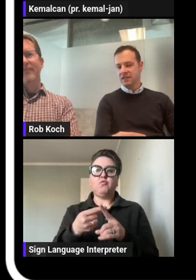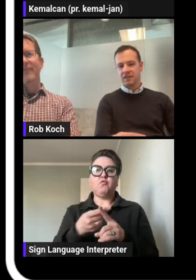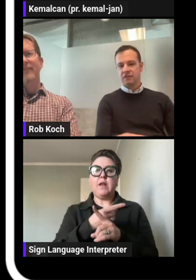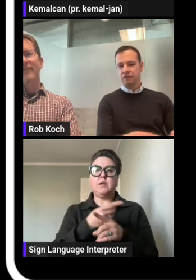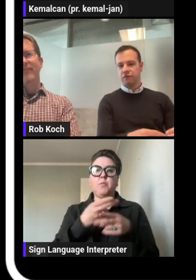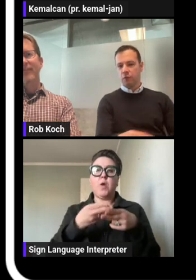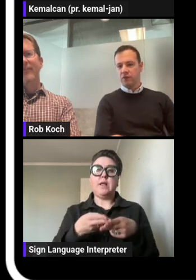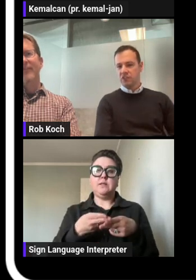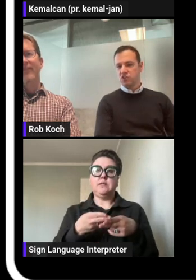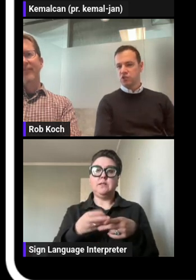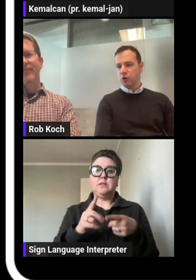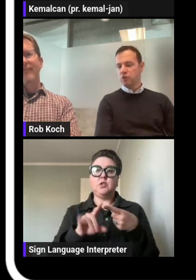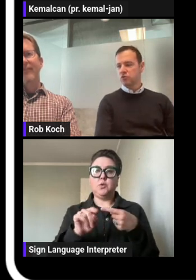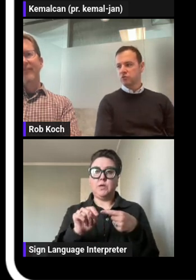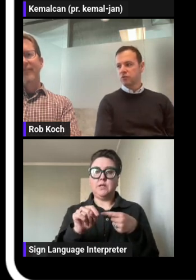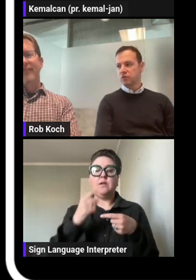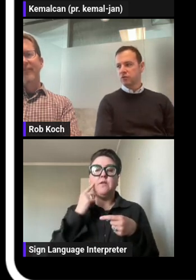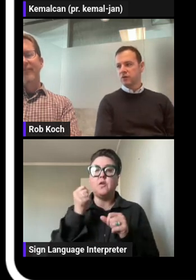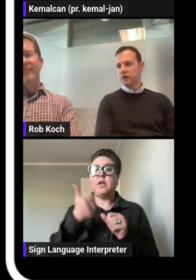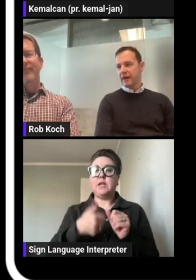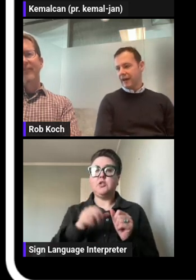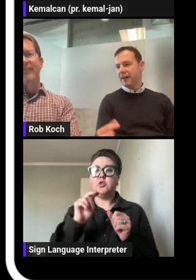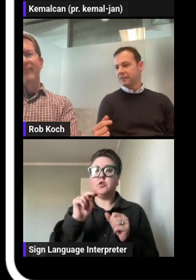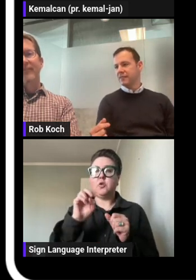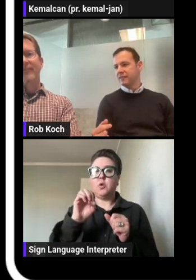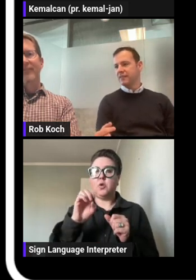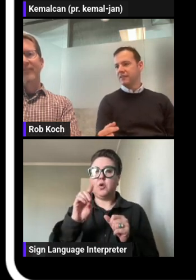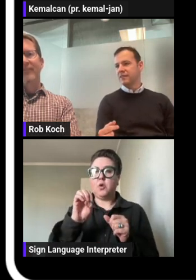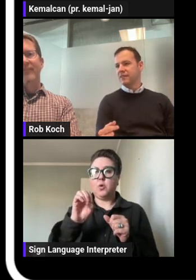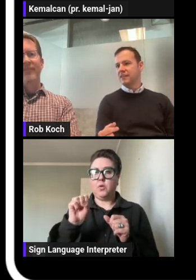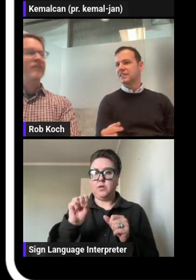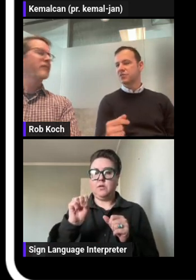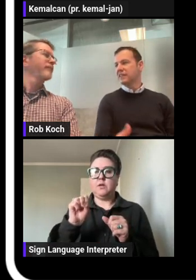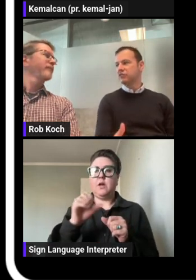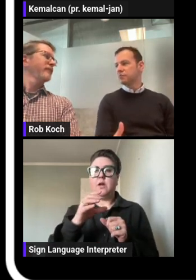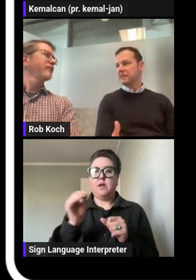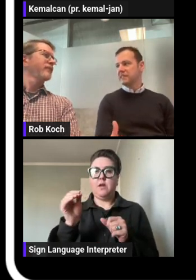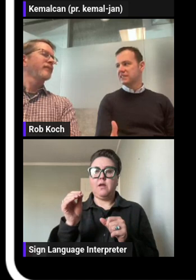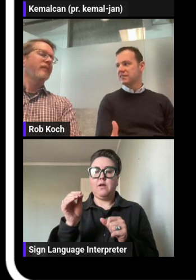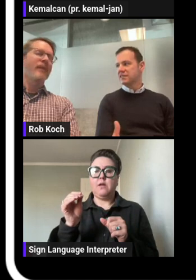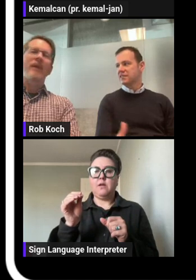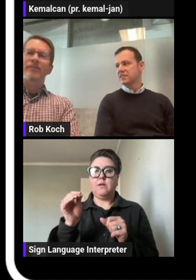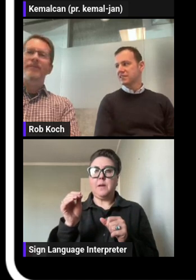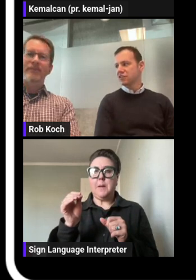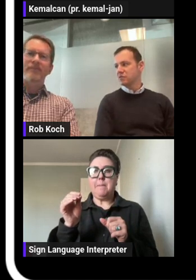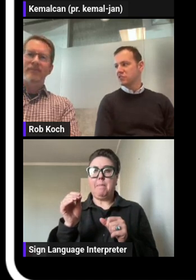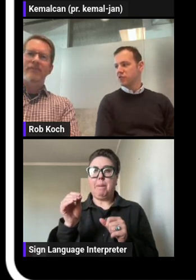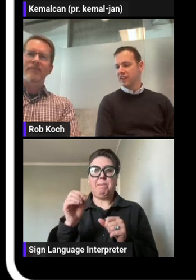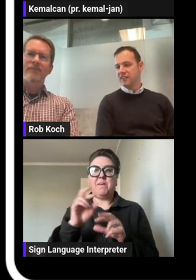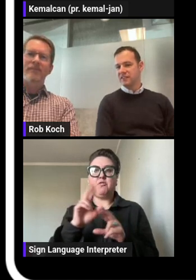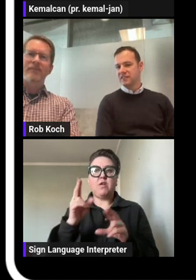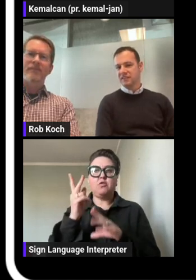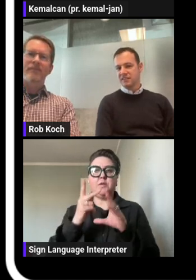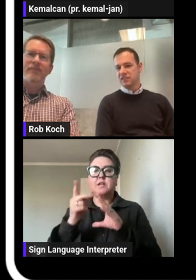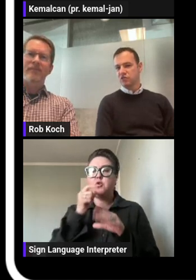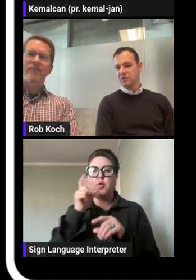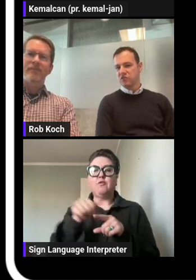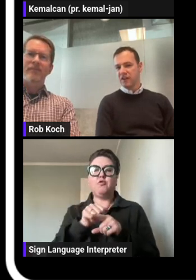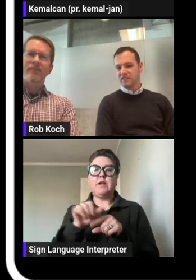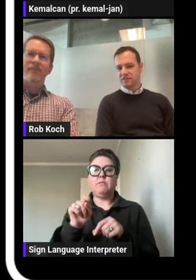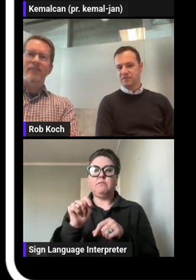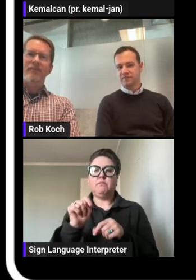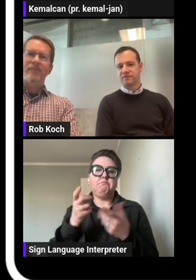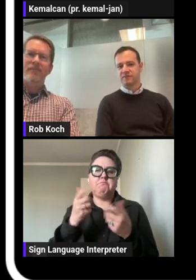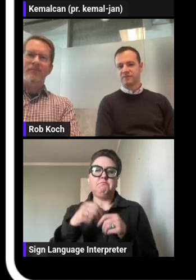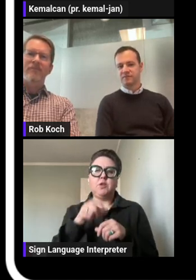weights for each node, and it's ready to predict. It doesn't need to be trained. It doesn't need to